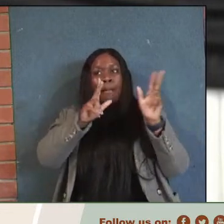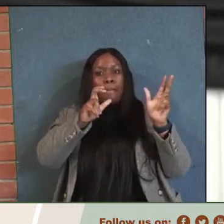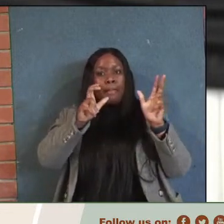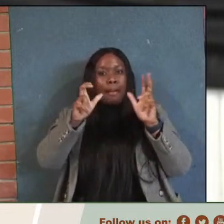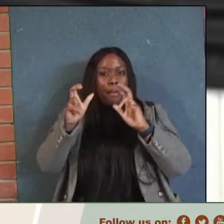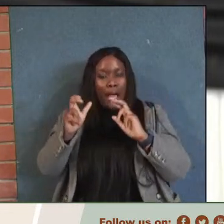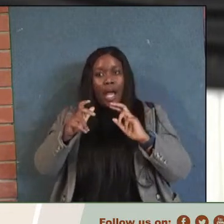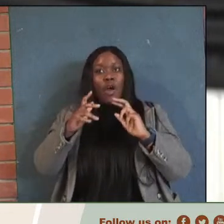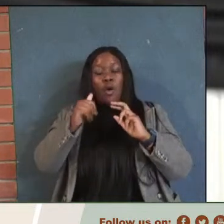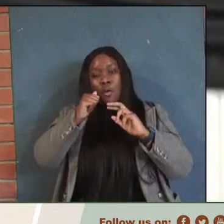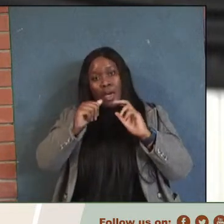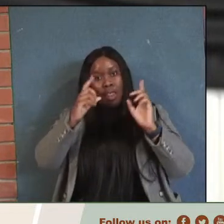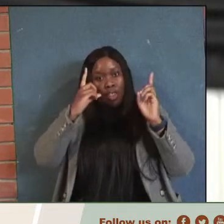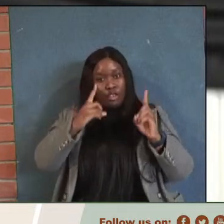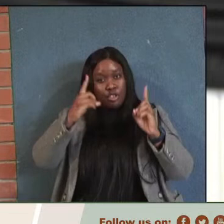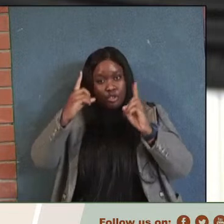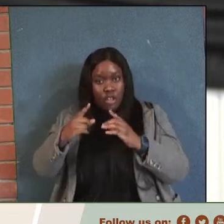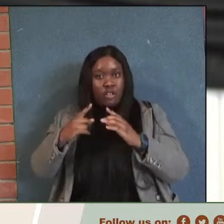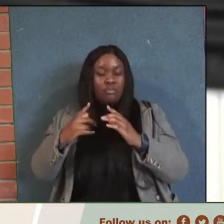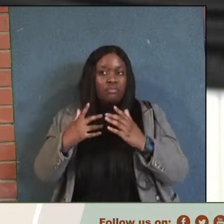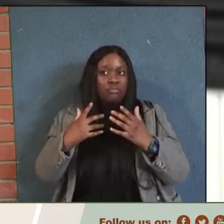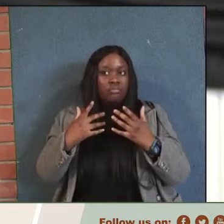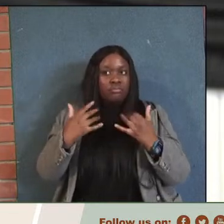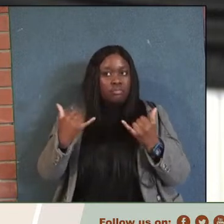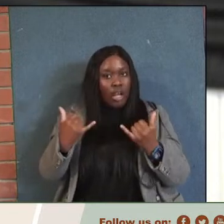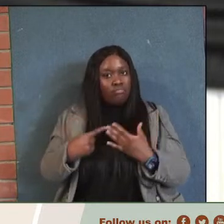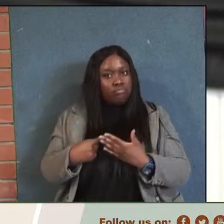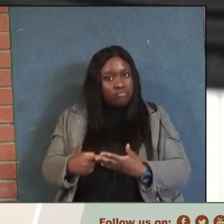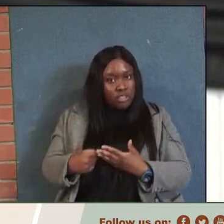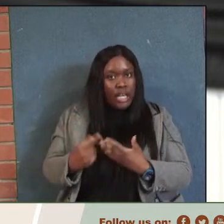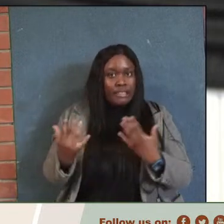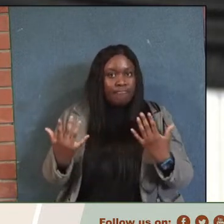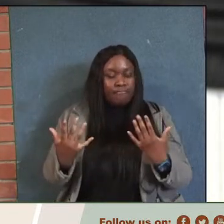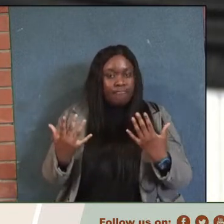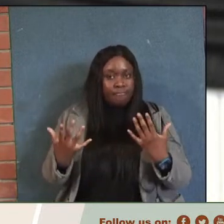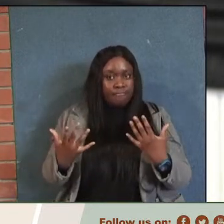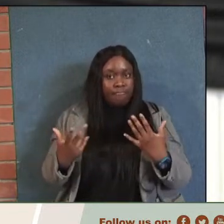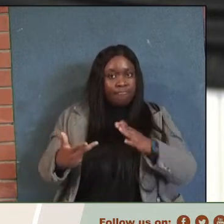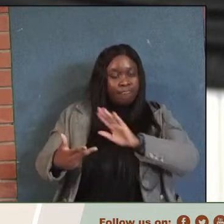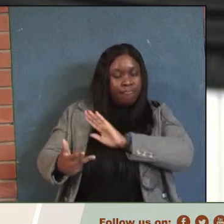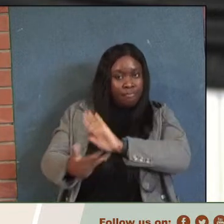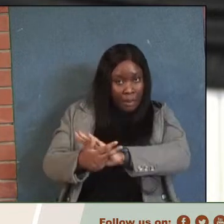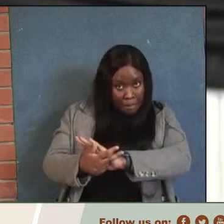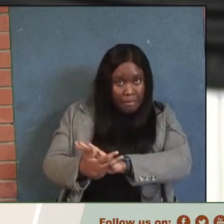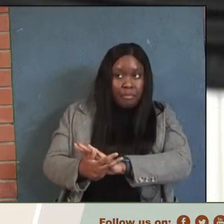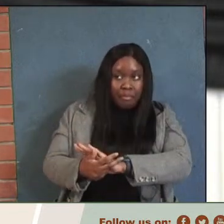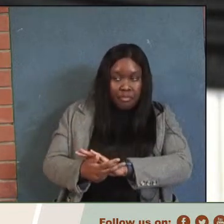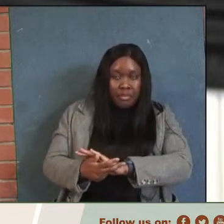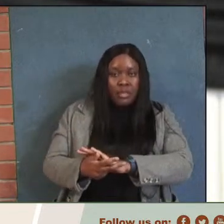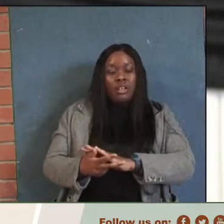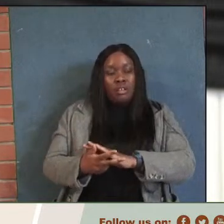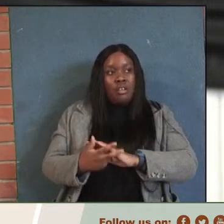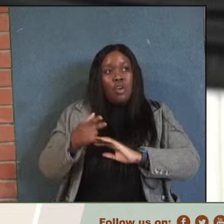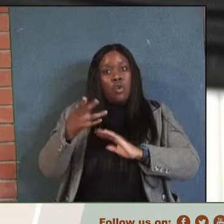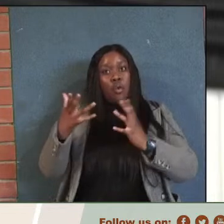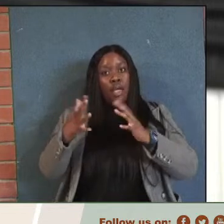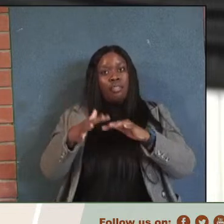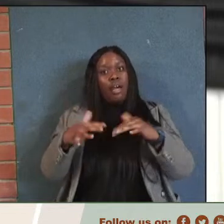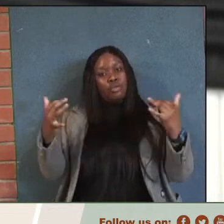these resolutions are tabled in the House. And after they are tabled in the